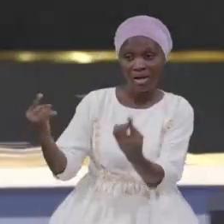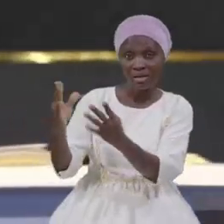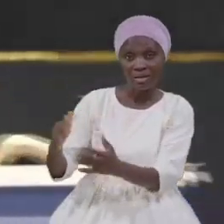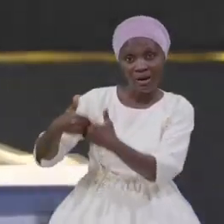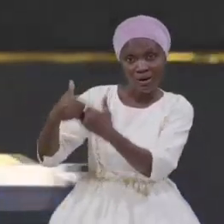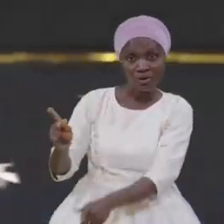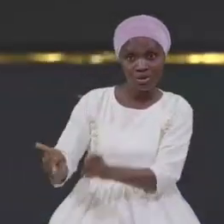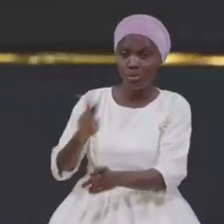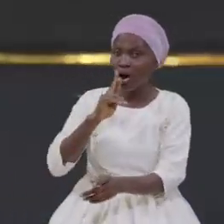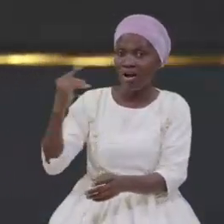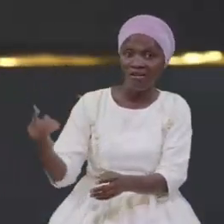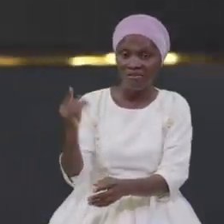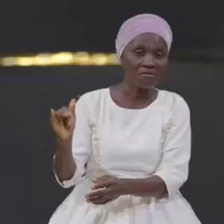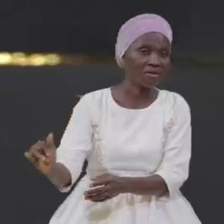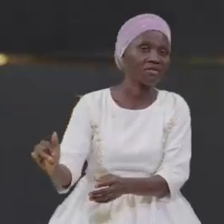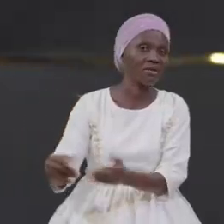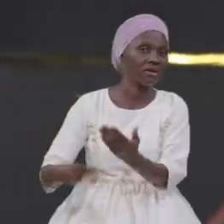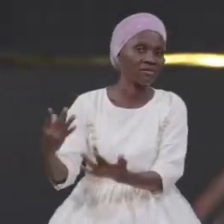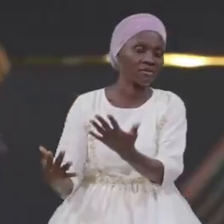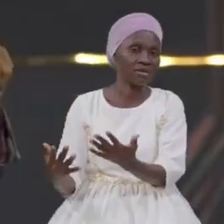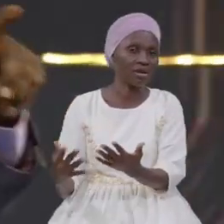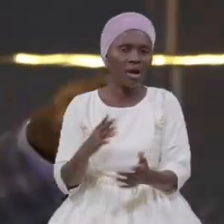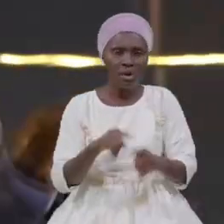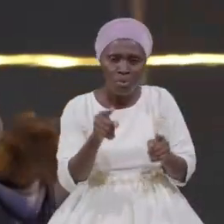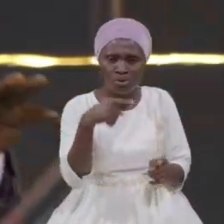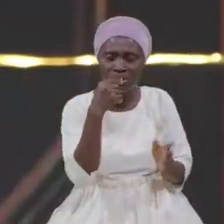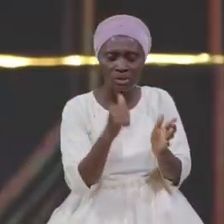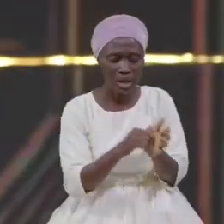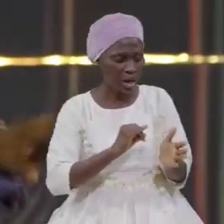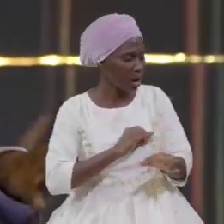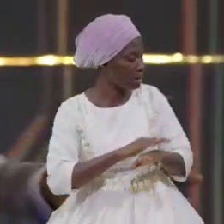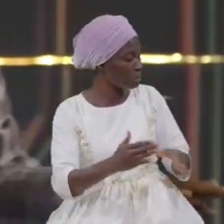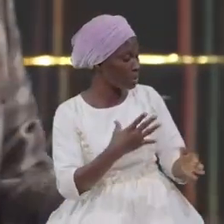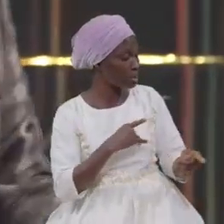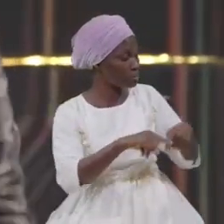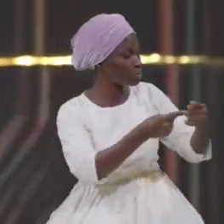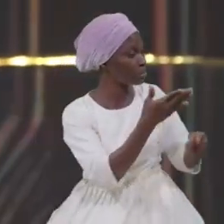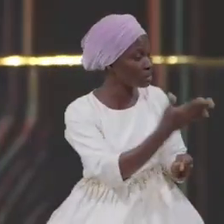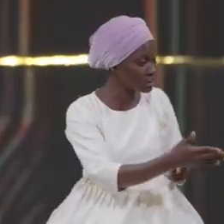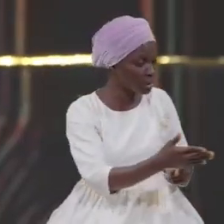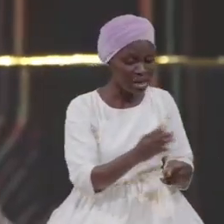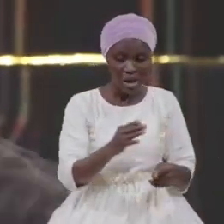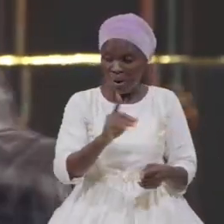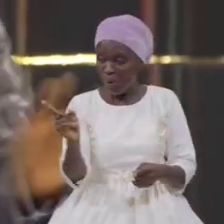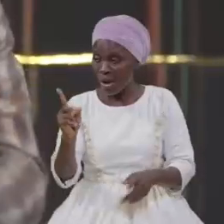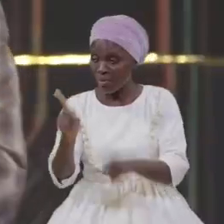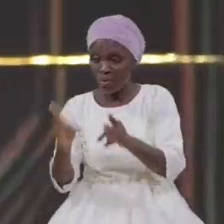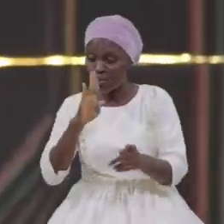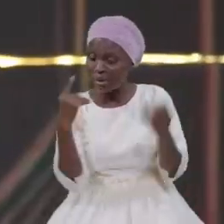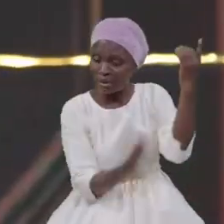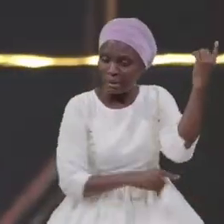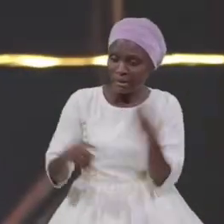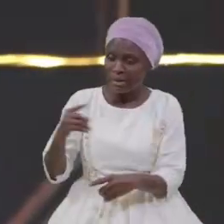you say, I don't want to go to that side. That's going to be painful. There's going to be torment there forever and ever. And